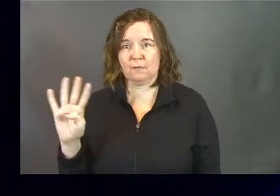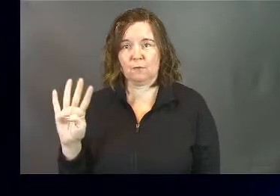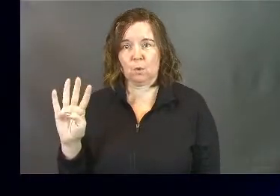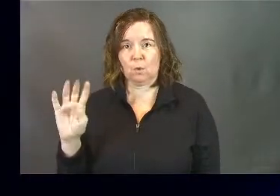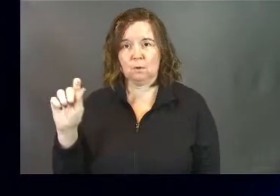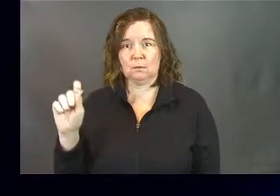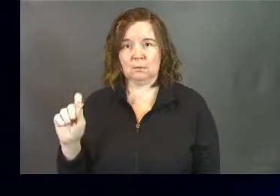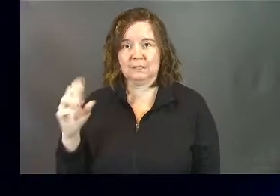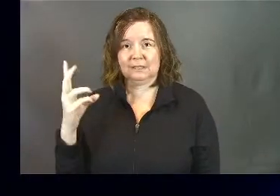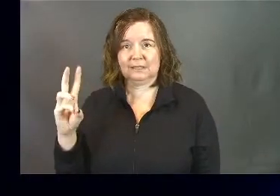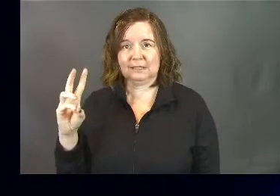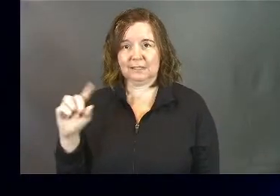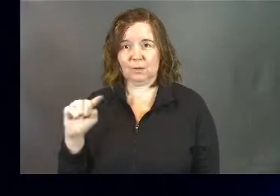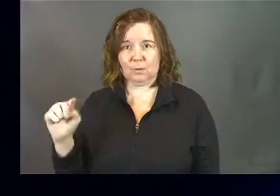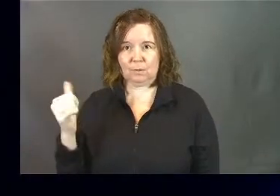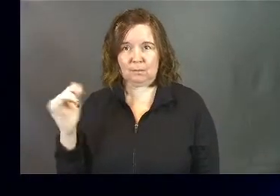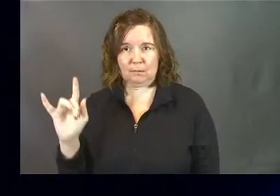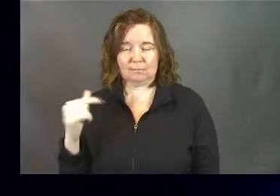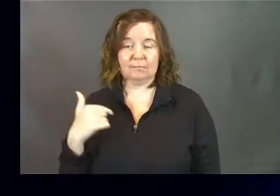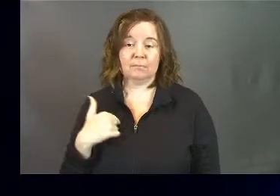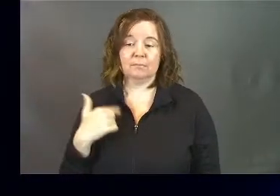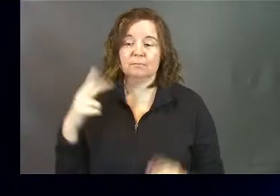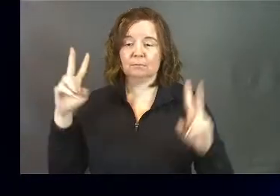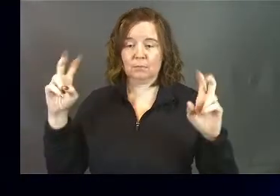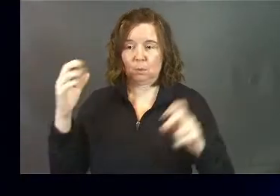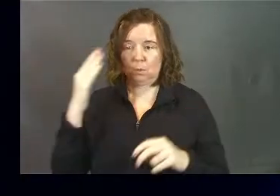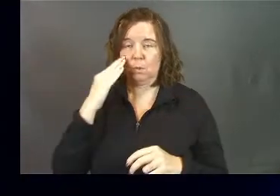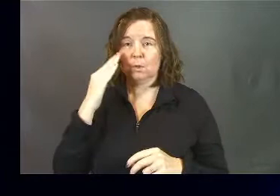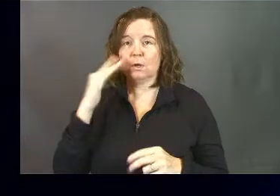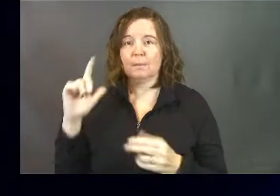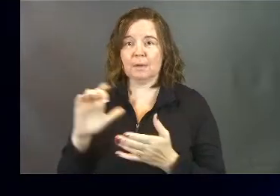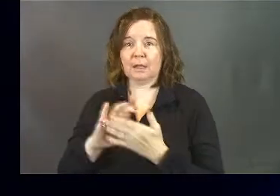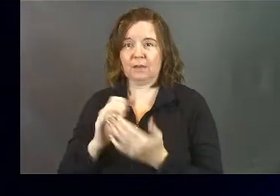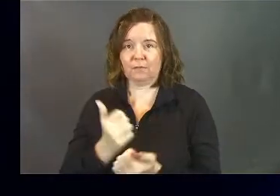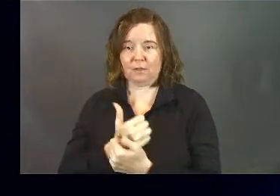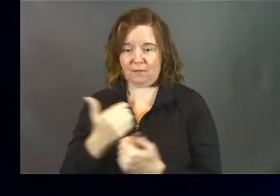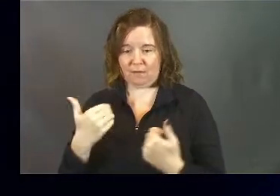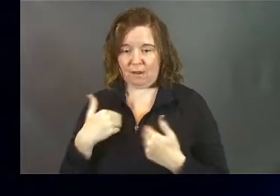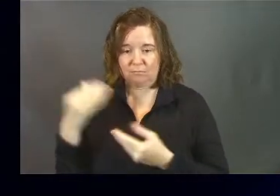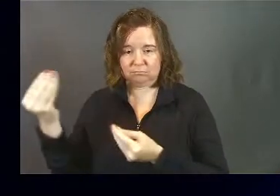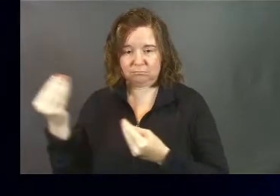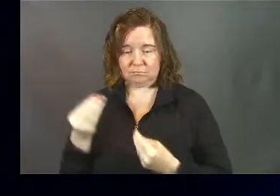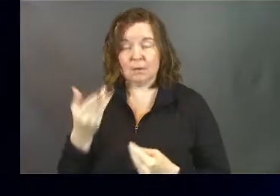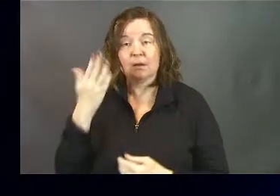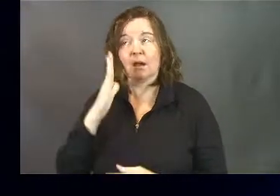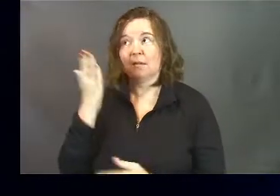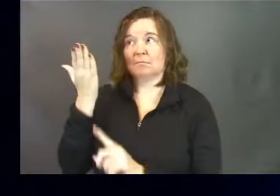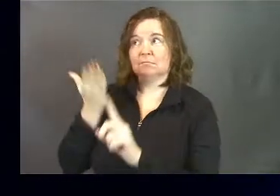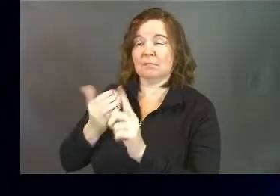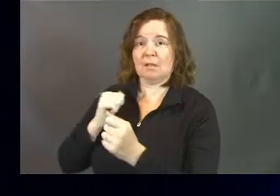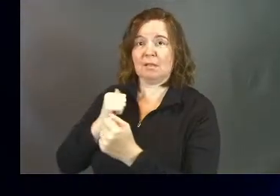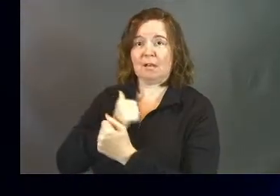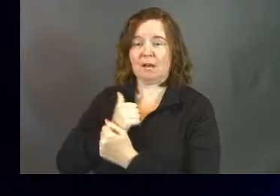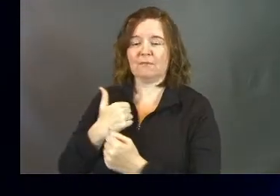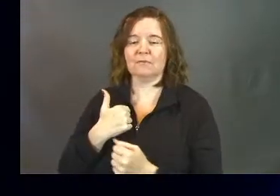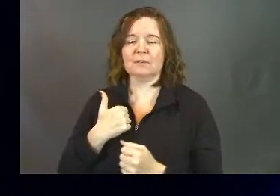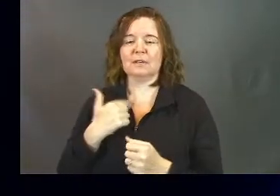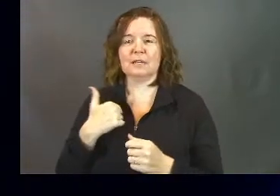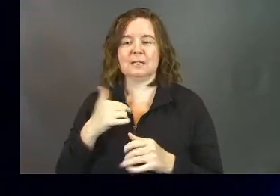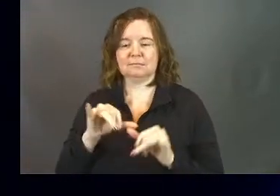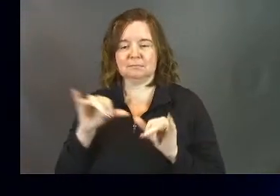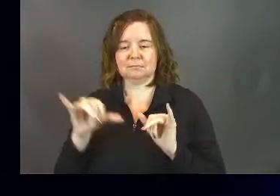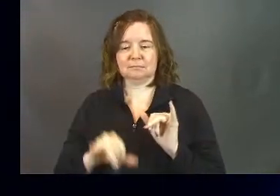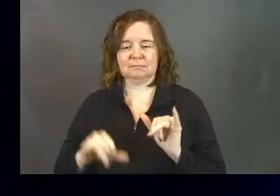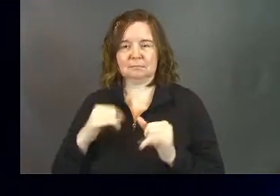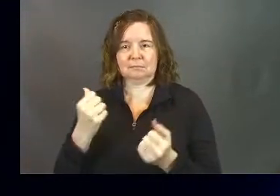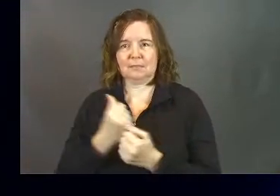1 John 4:16-18. And we have known and believed the love that God hath to us. God is love, and he that dwelleth in